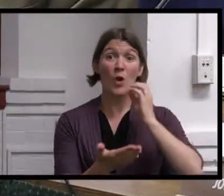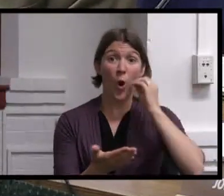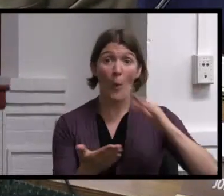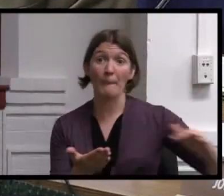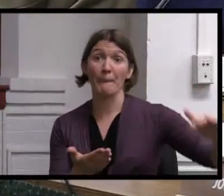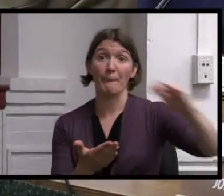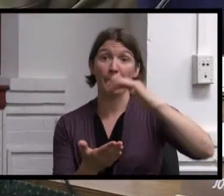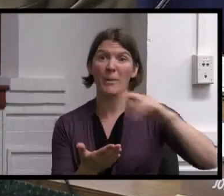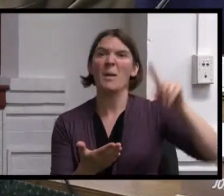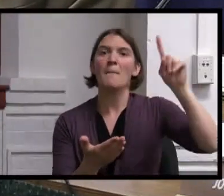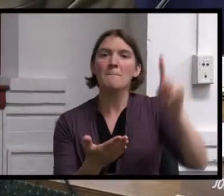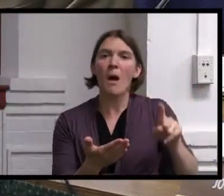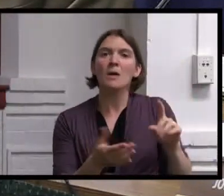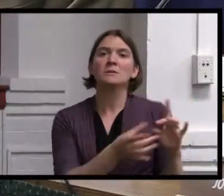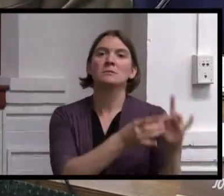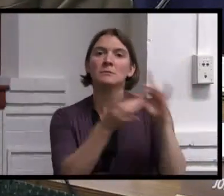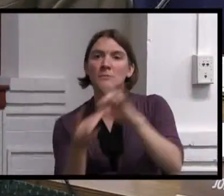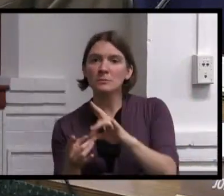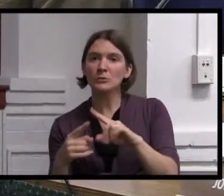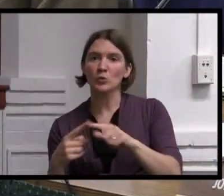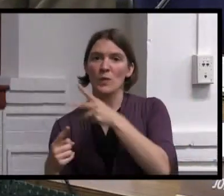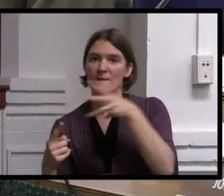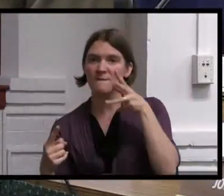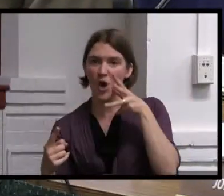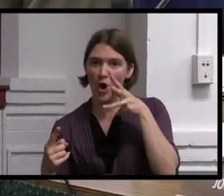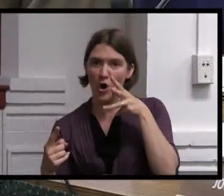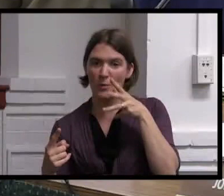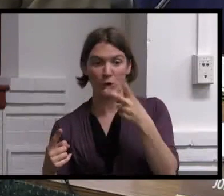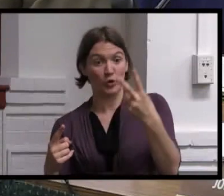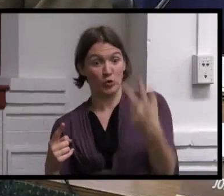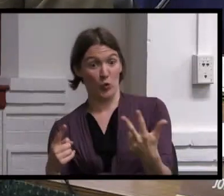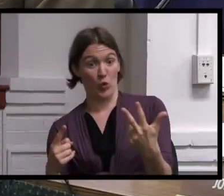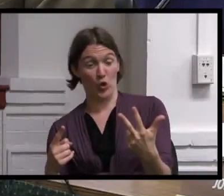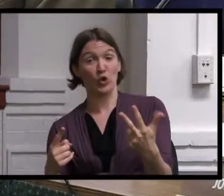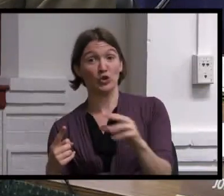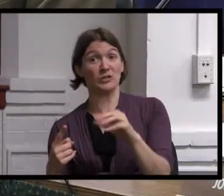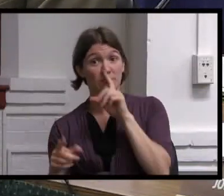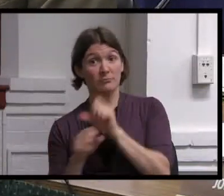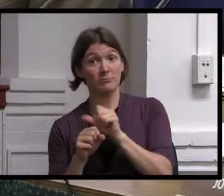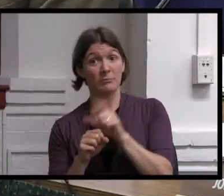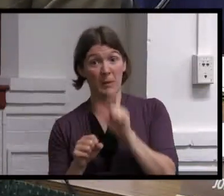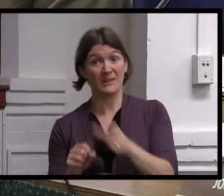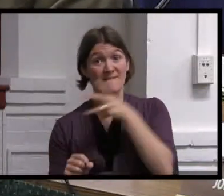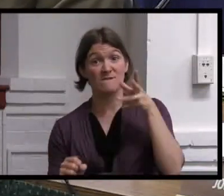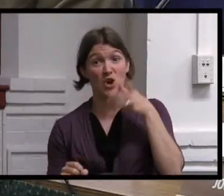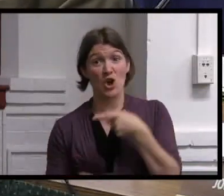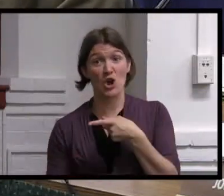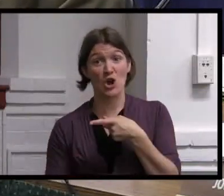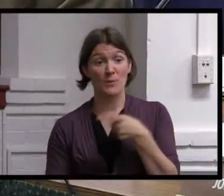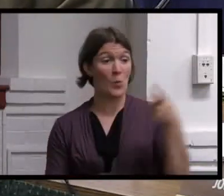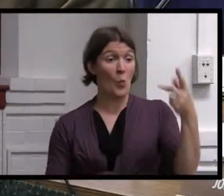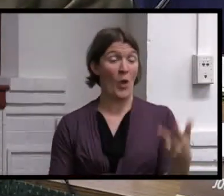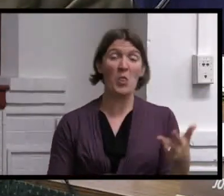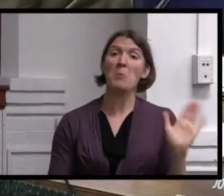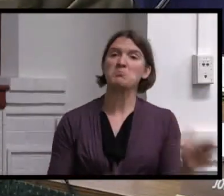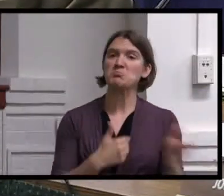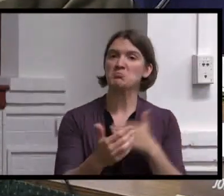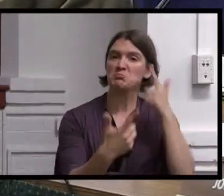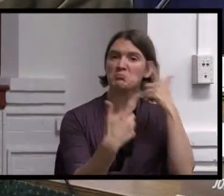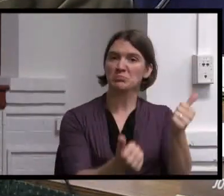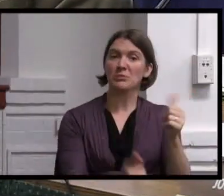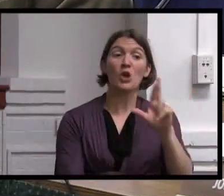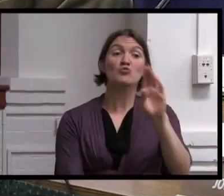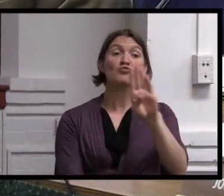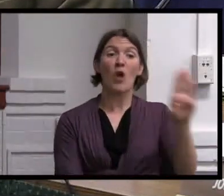has to be provided by the farming activity on the land. The Robs are in transition